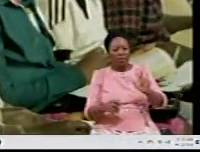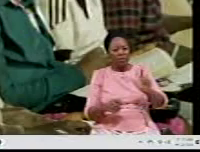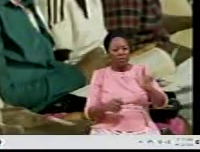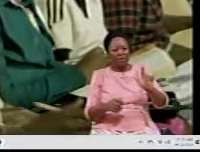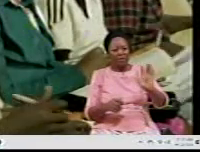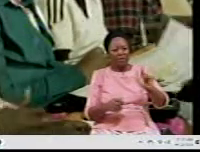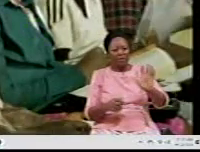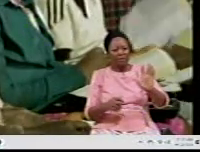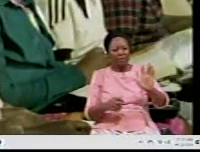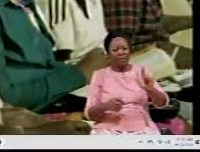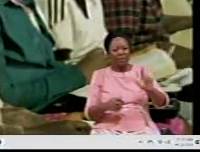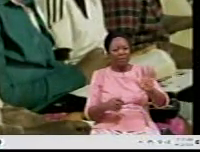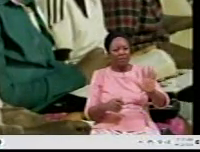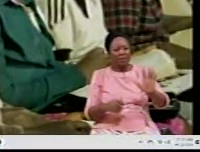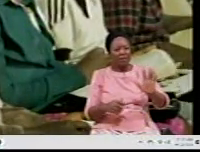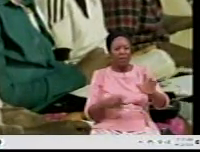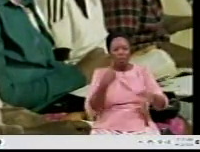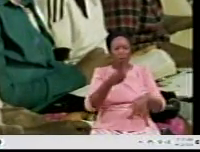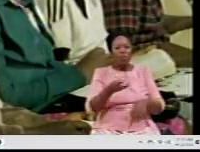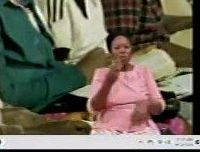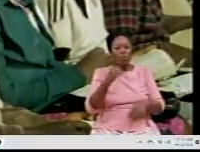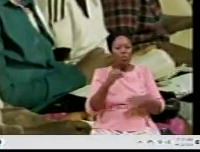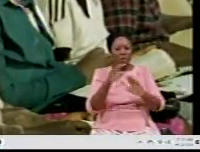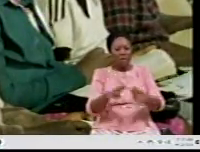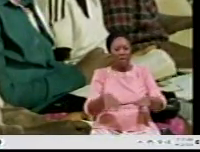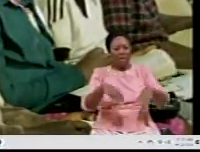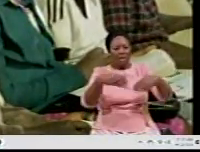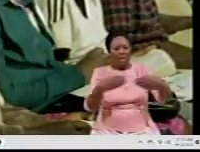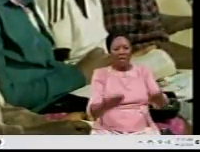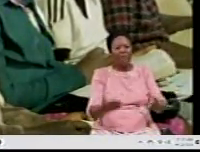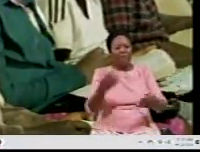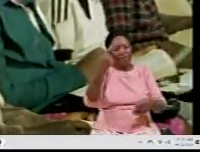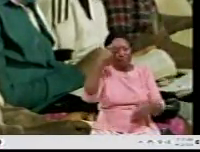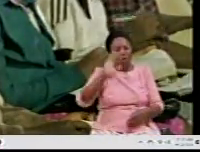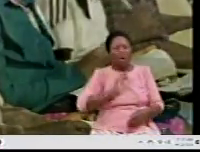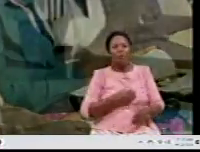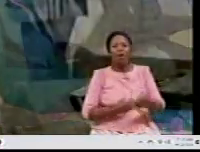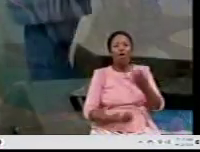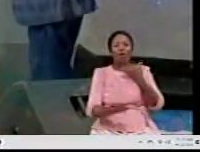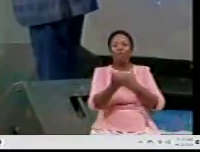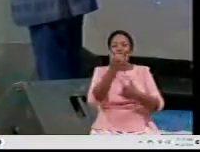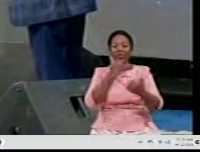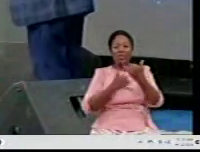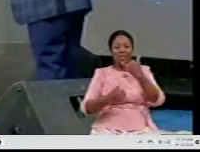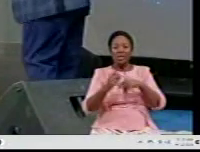verse 25, who was delivered for our offenses. When you understand